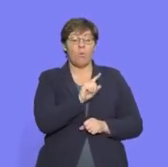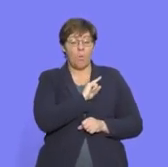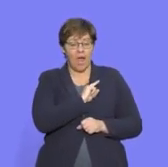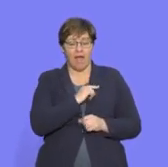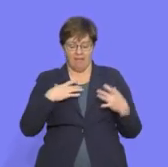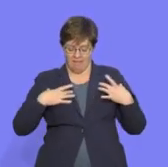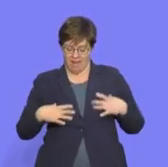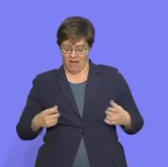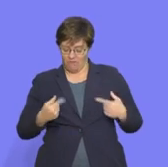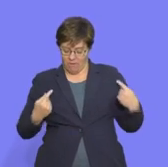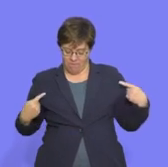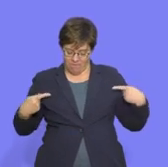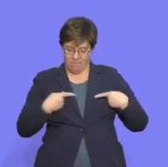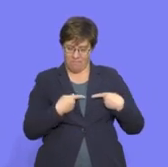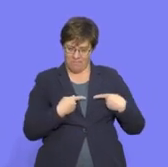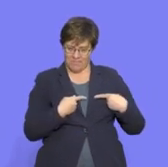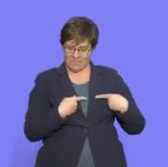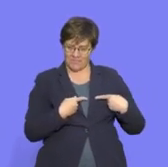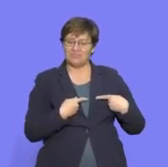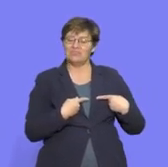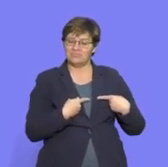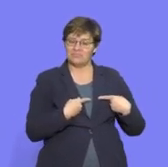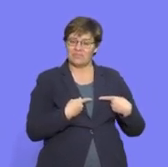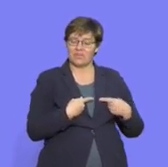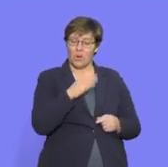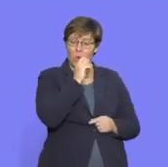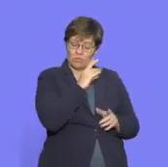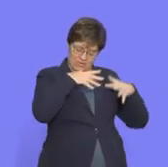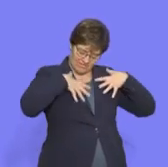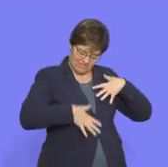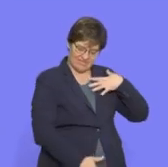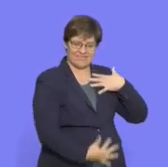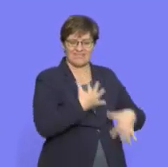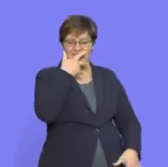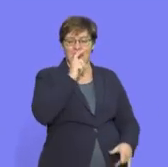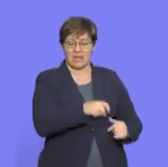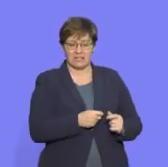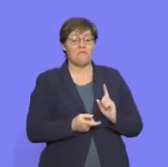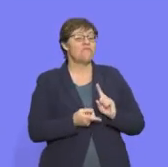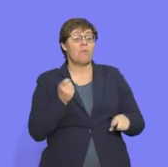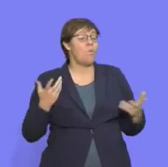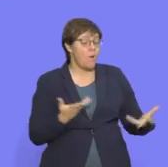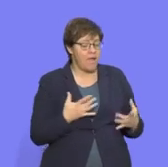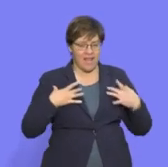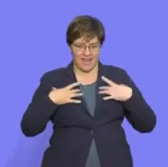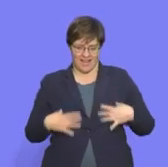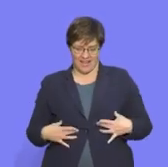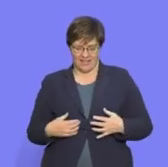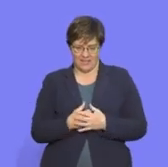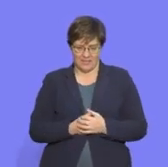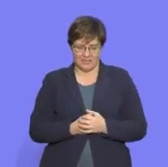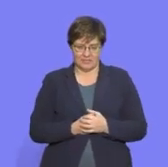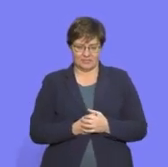by oxygenated? We mean that the blood is rich in oxygen. So where has it come from?